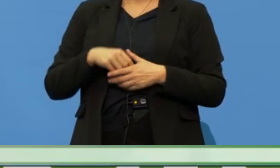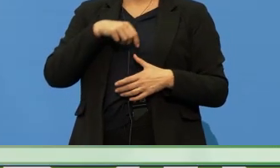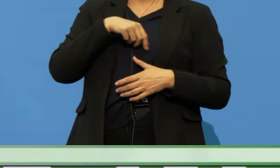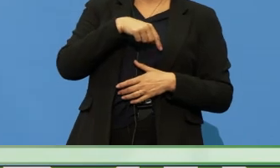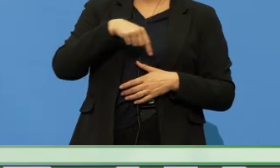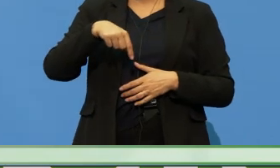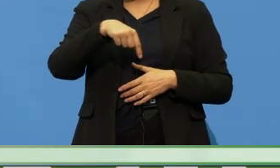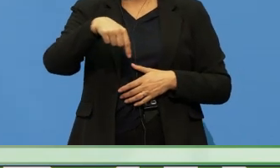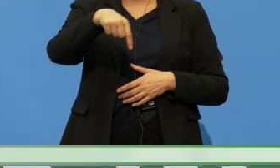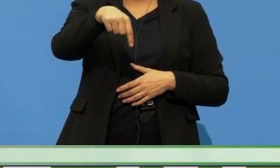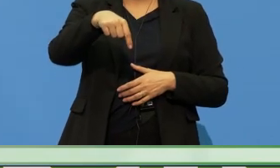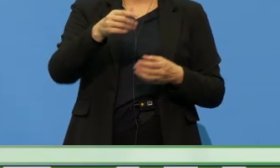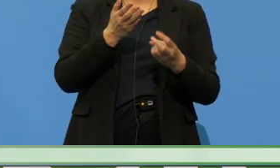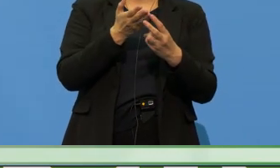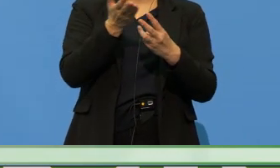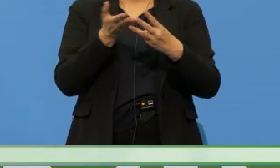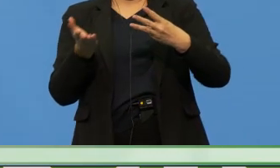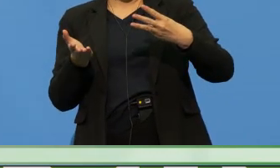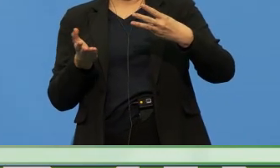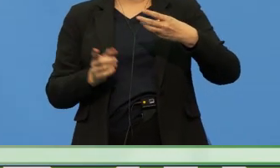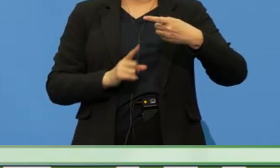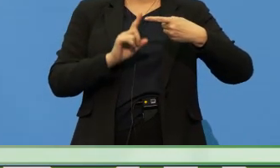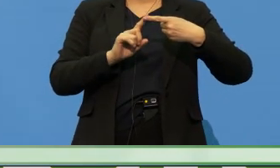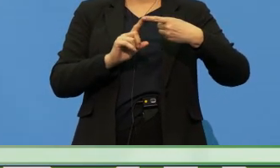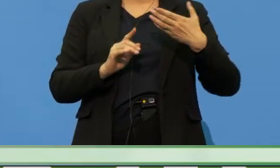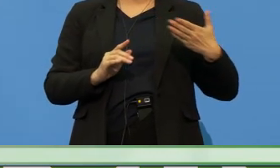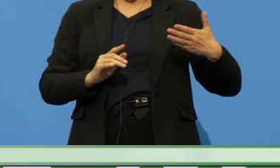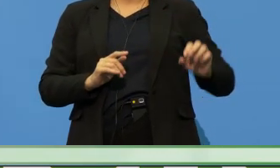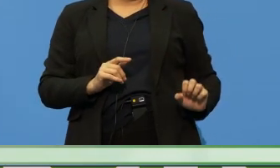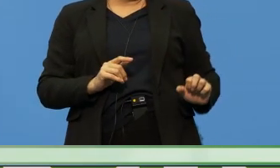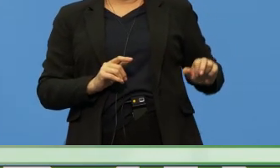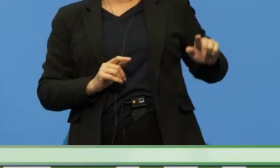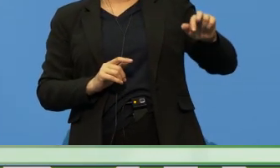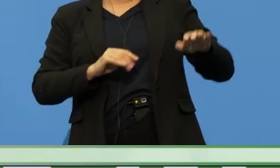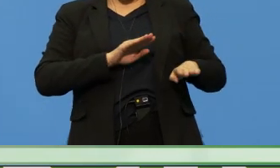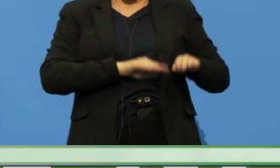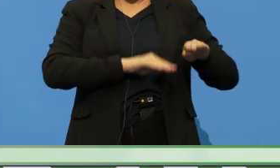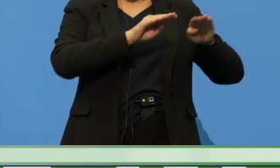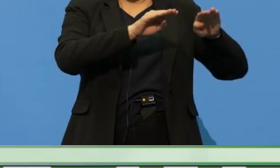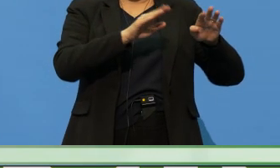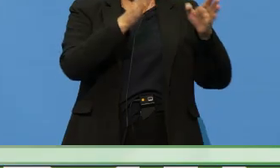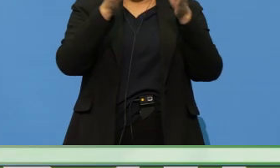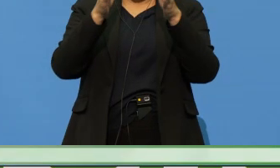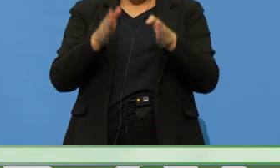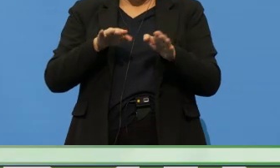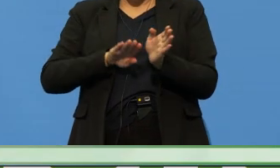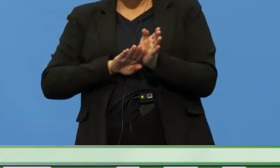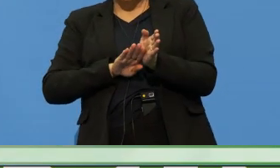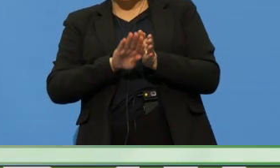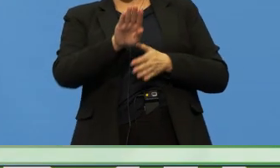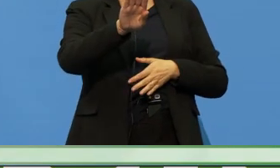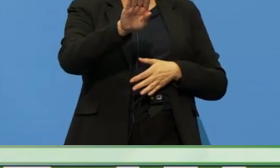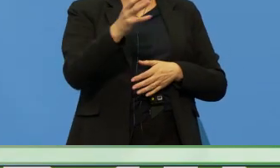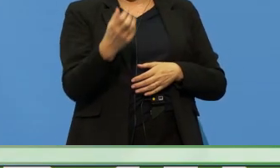3 different ways. To one side, you have the stairs. In the middle of the park, you have a ramp that's kind of